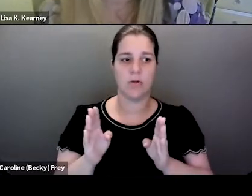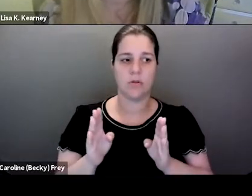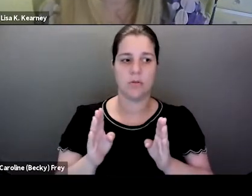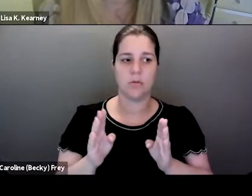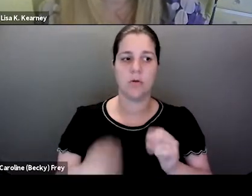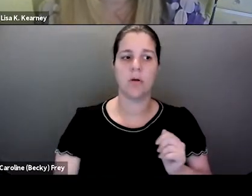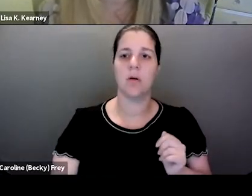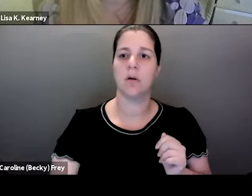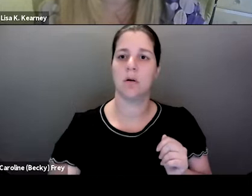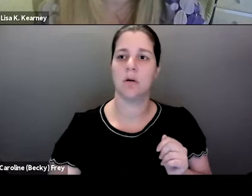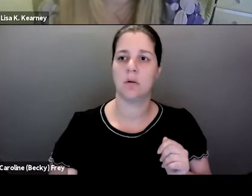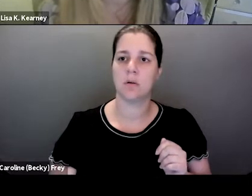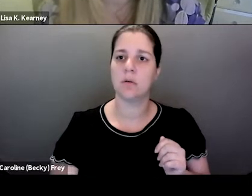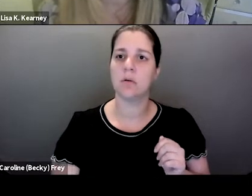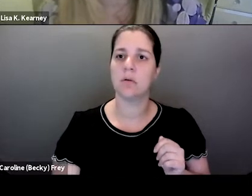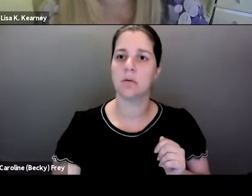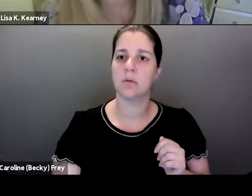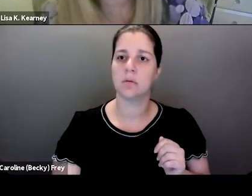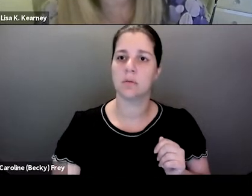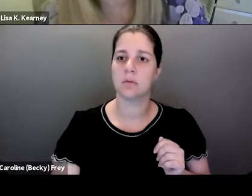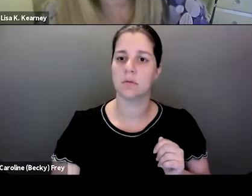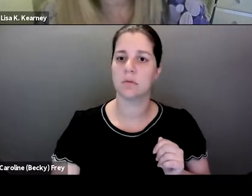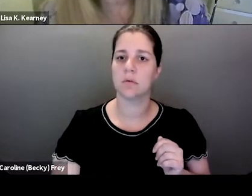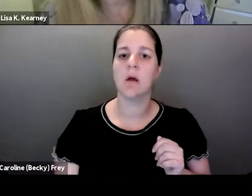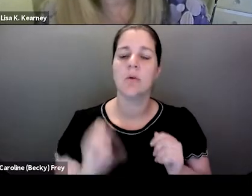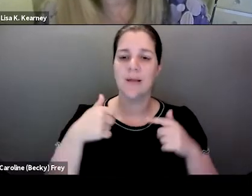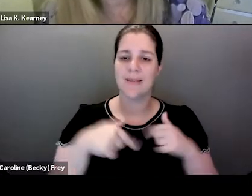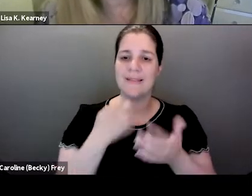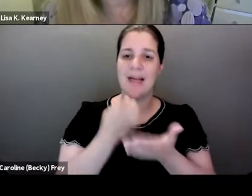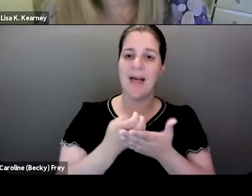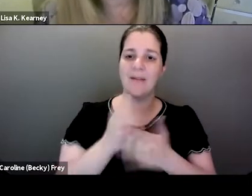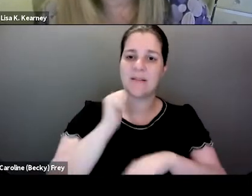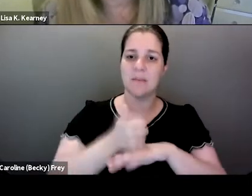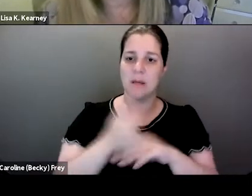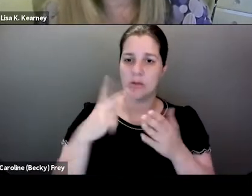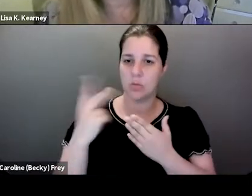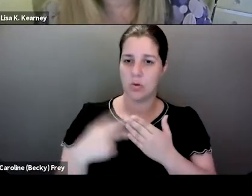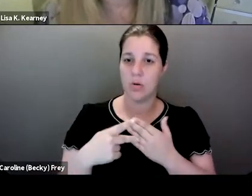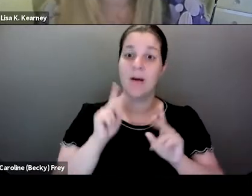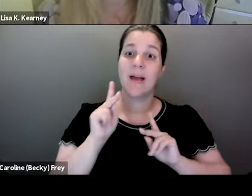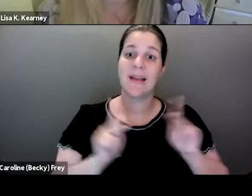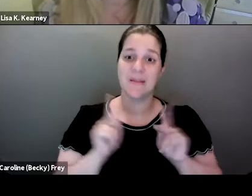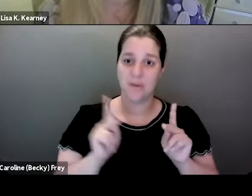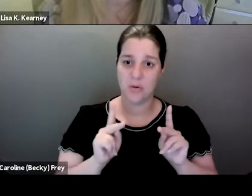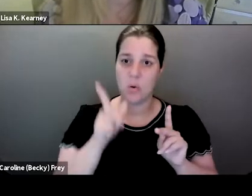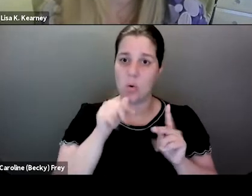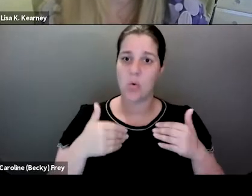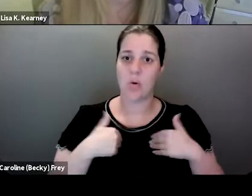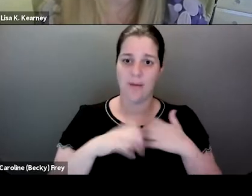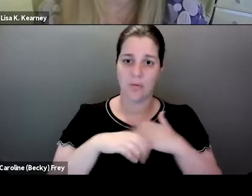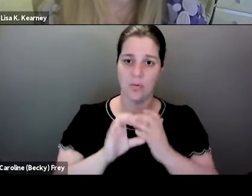caring letters, and we know this is an evidence-based program in which individuals who are in crisis have